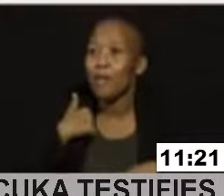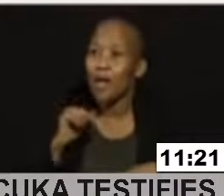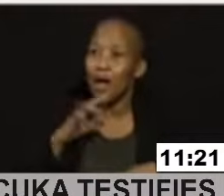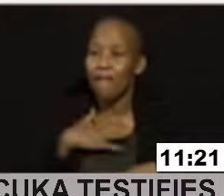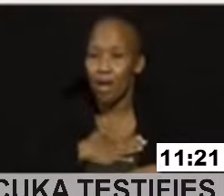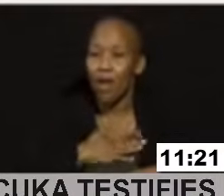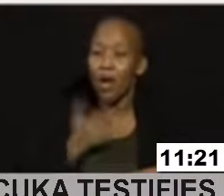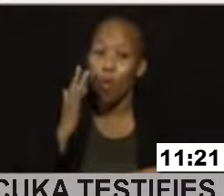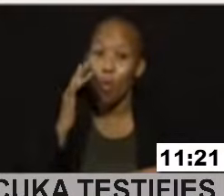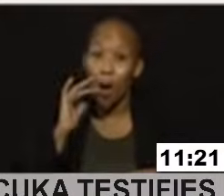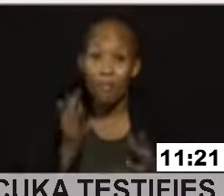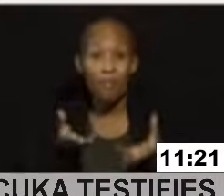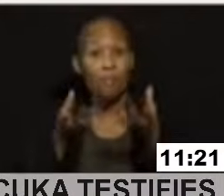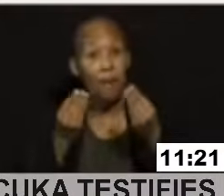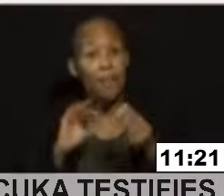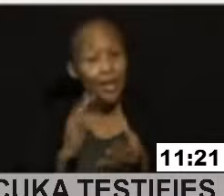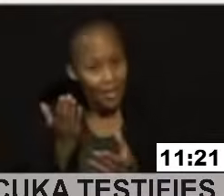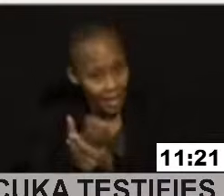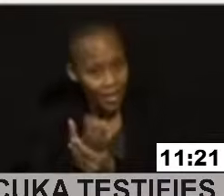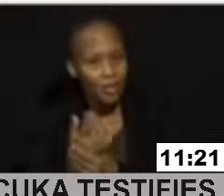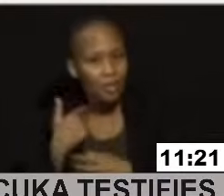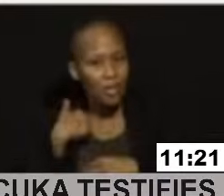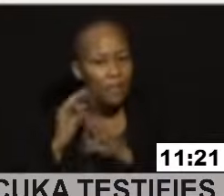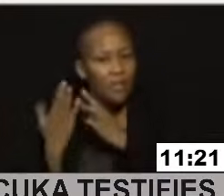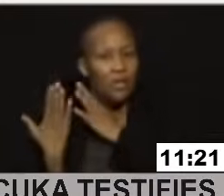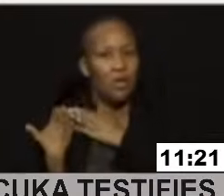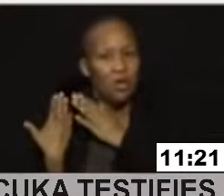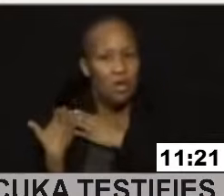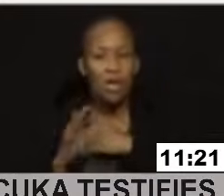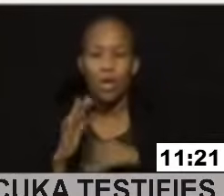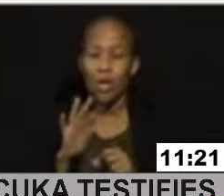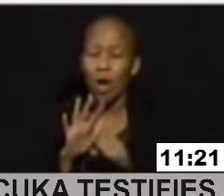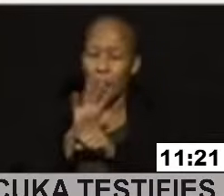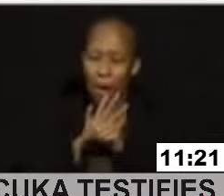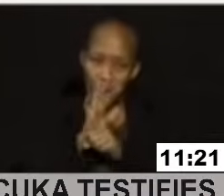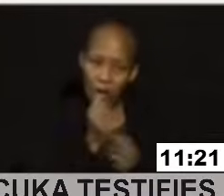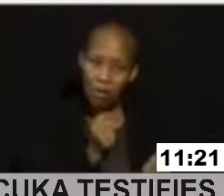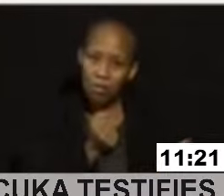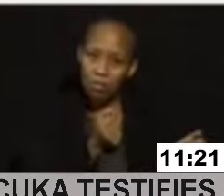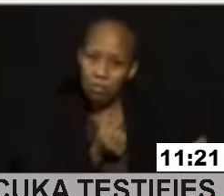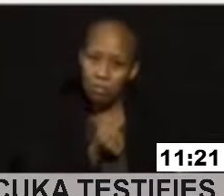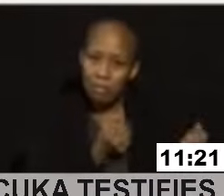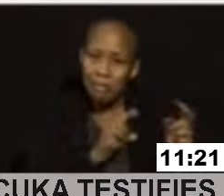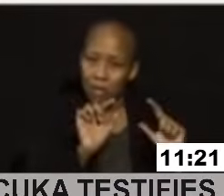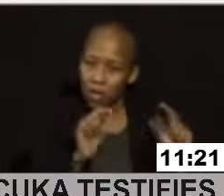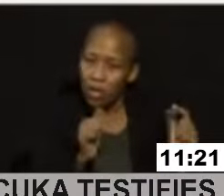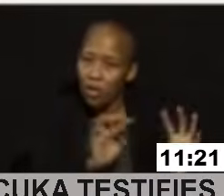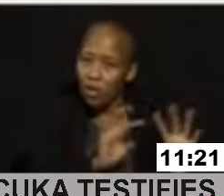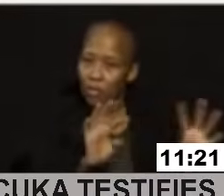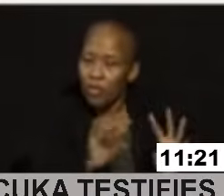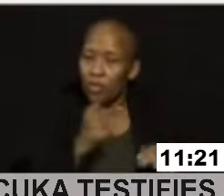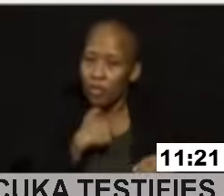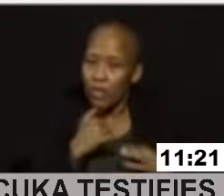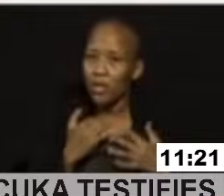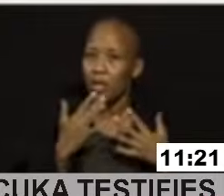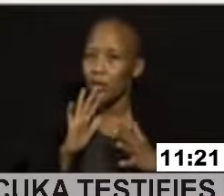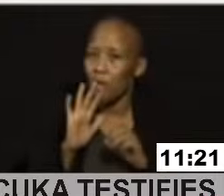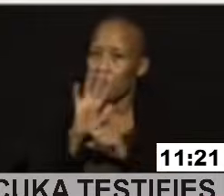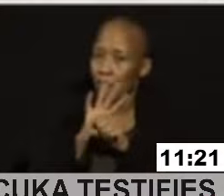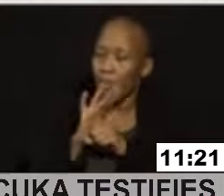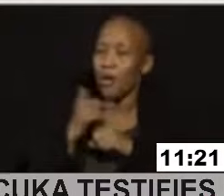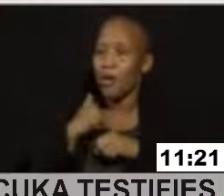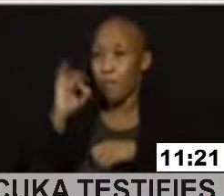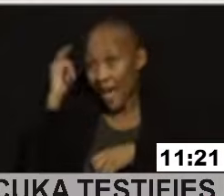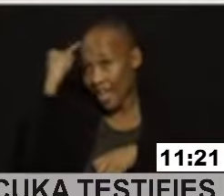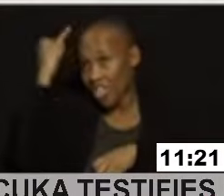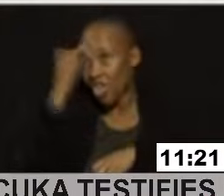received these cases. And so to give the commission the background to the work that I initiated. And you're here